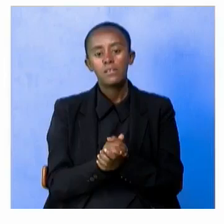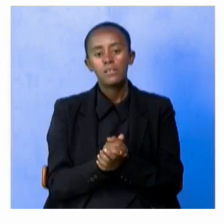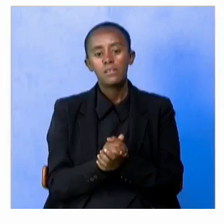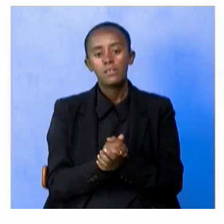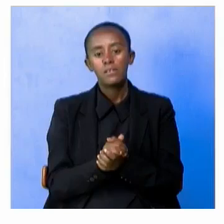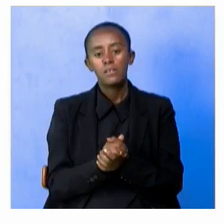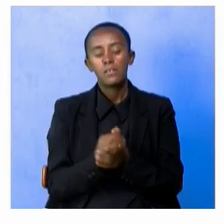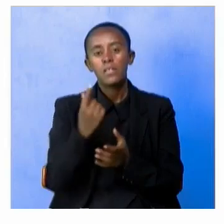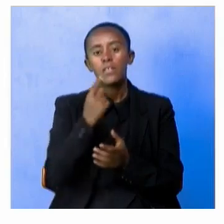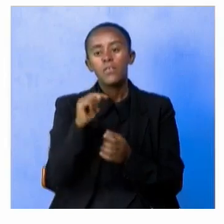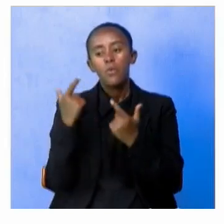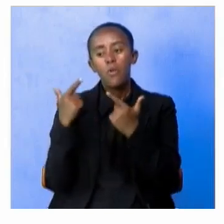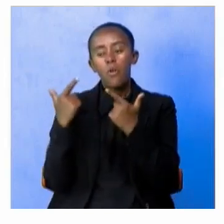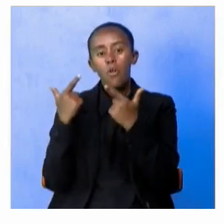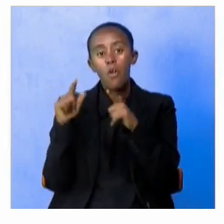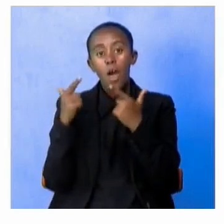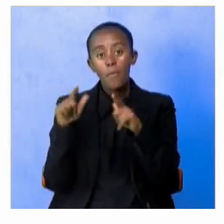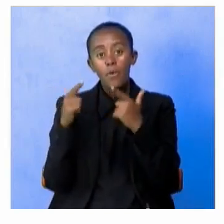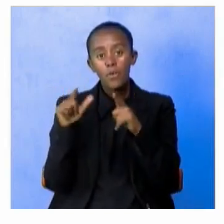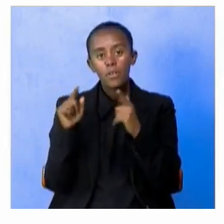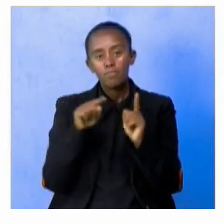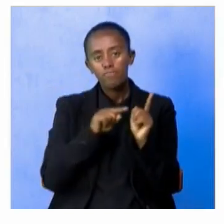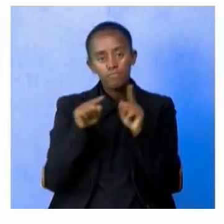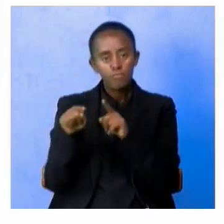the library